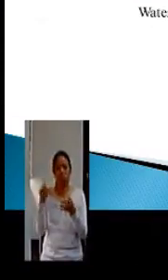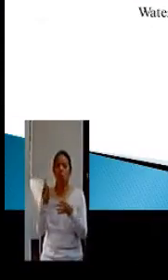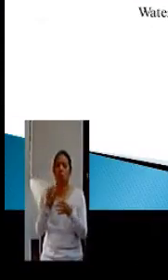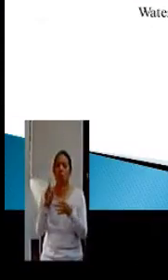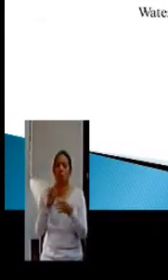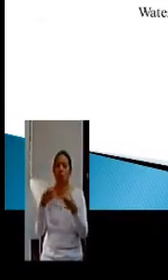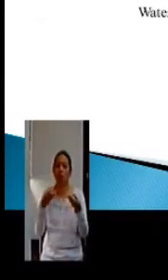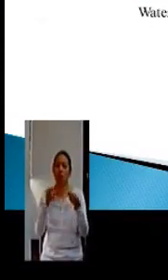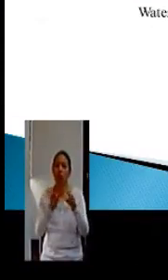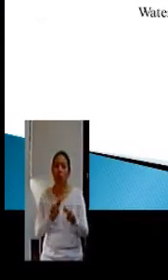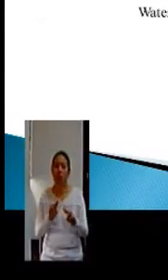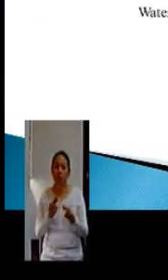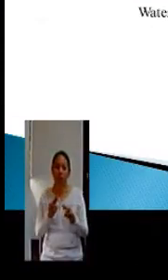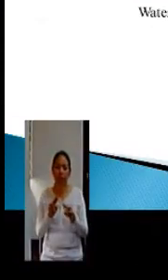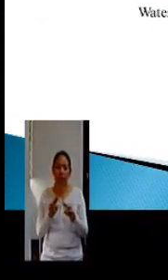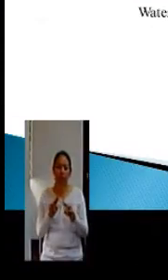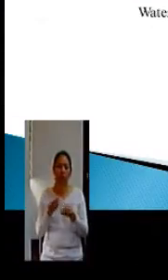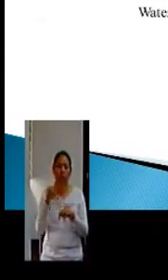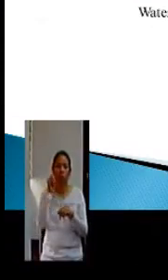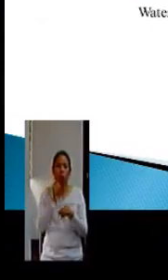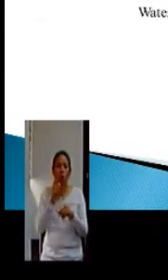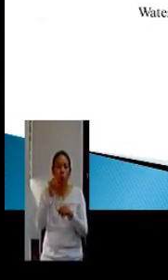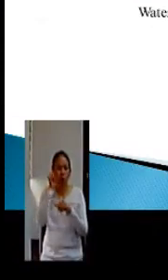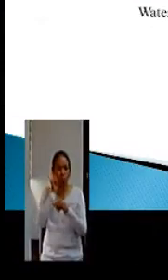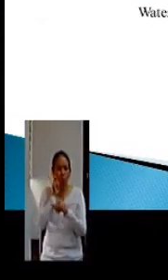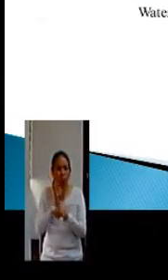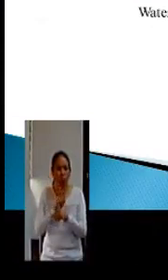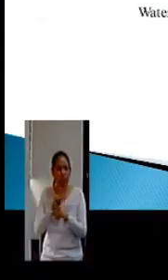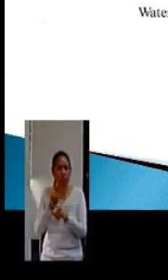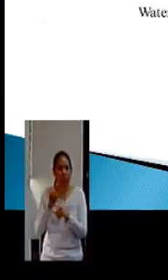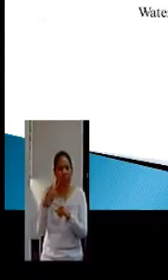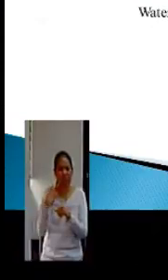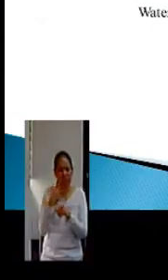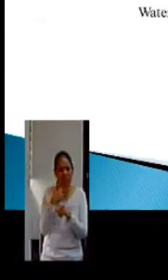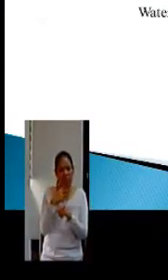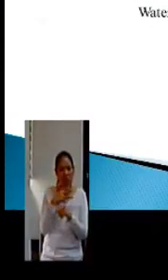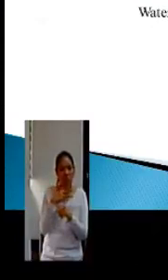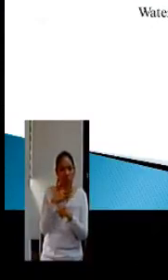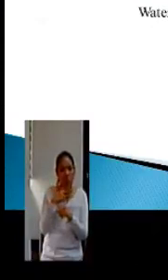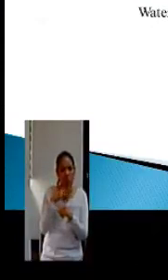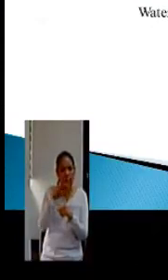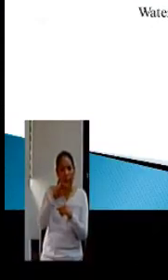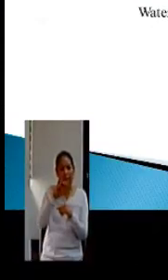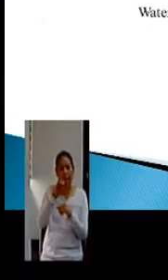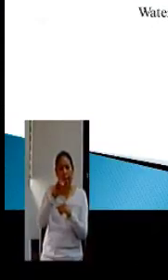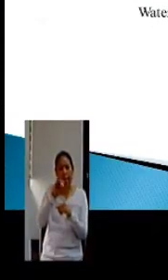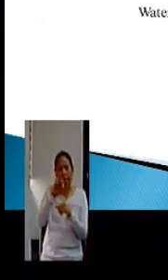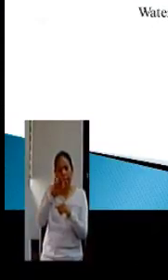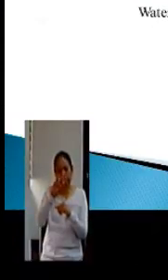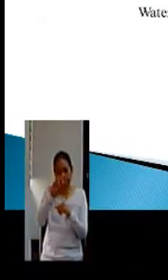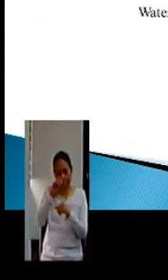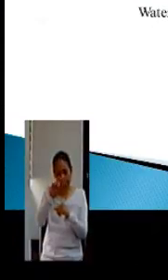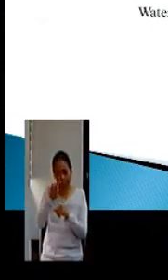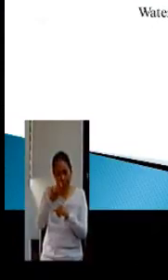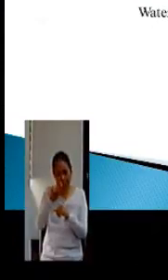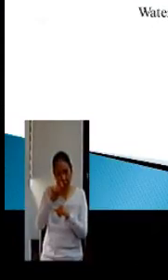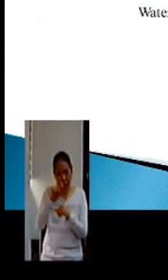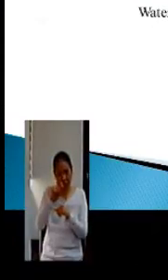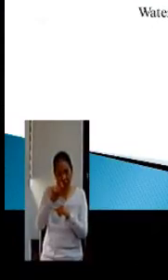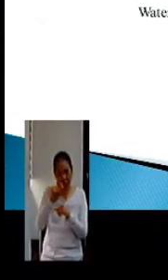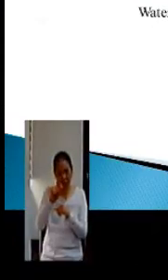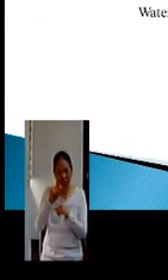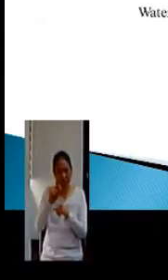will always be in a moist condition. Lagi na lang basa, to the point na mamumunga na yung iba,